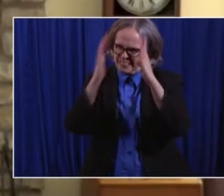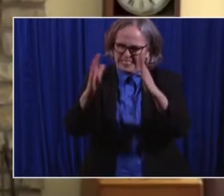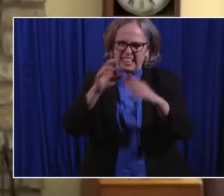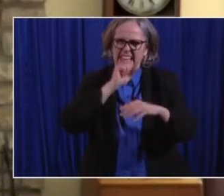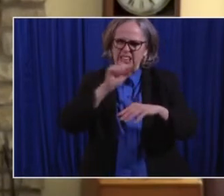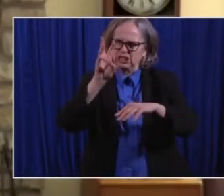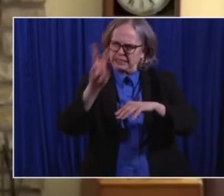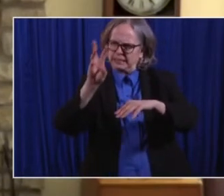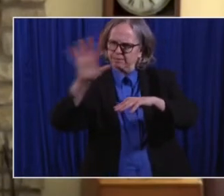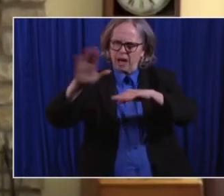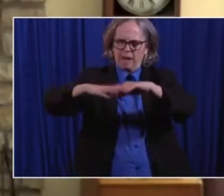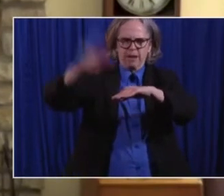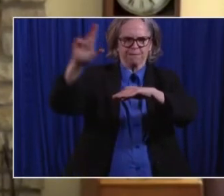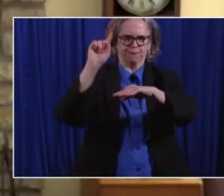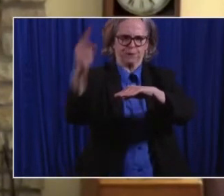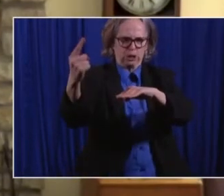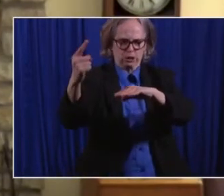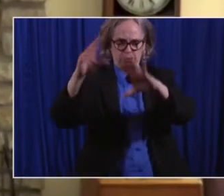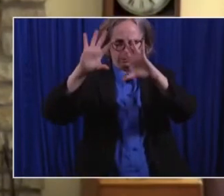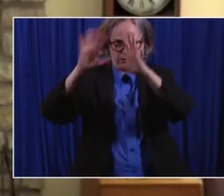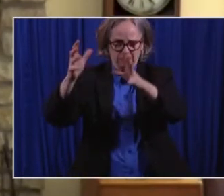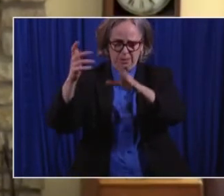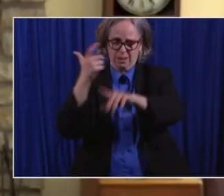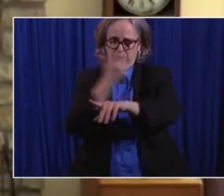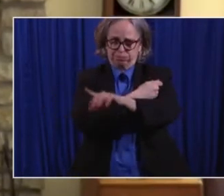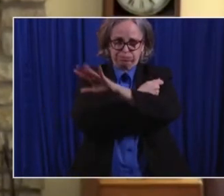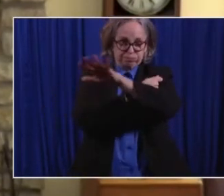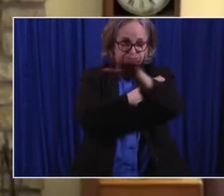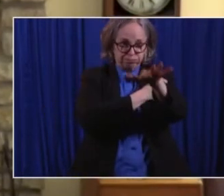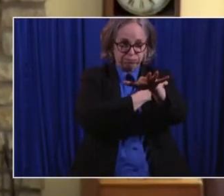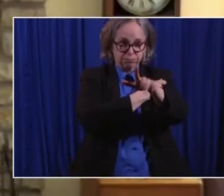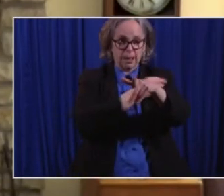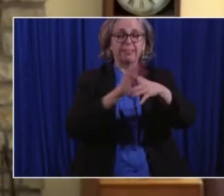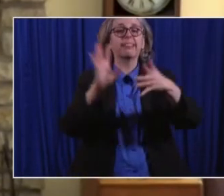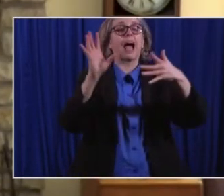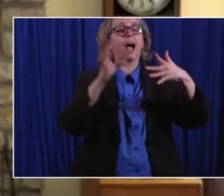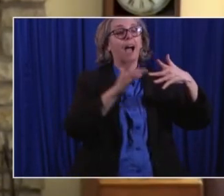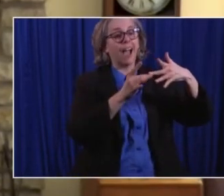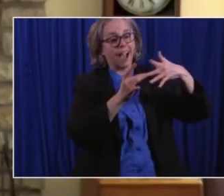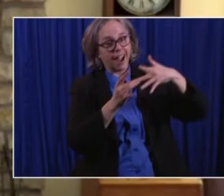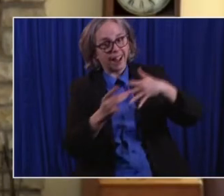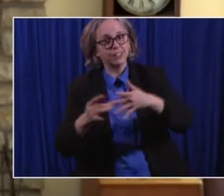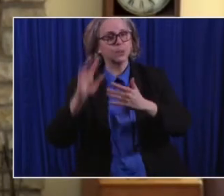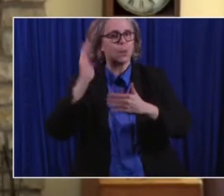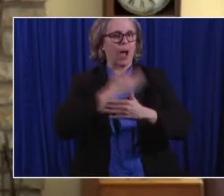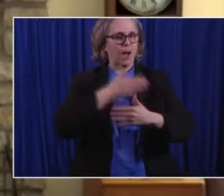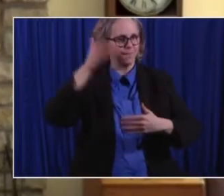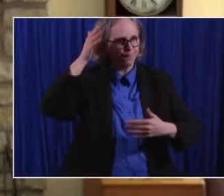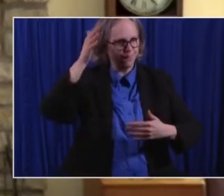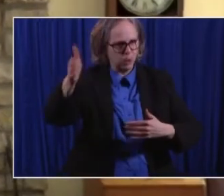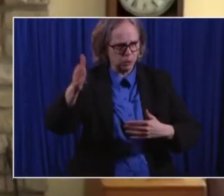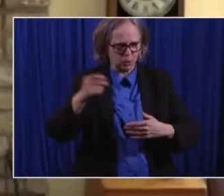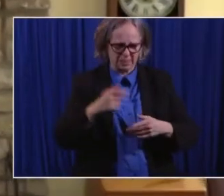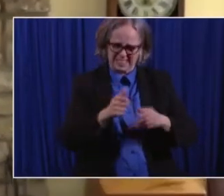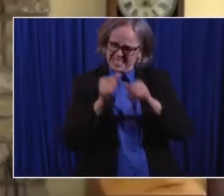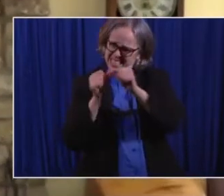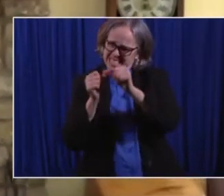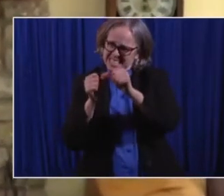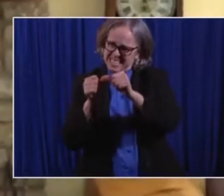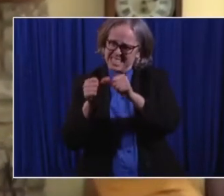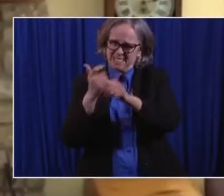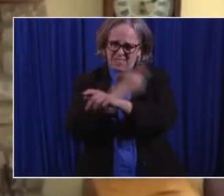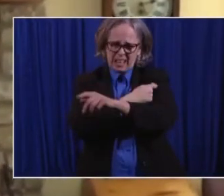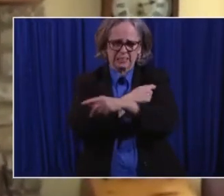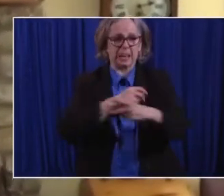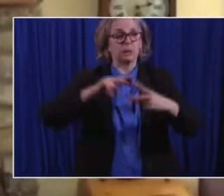two things: continue to wear a mask, and at the same time, it's going to be very important for us all to continue